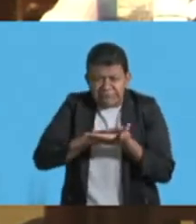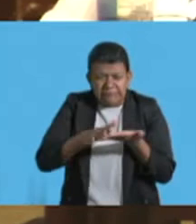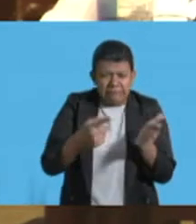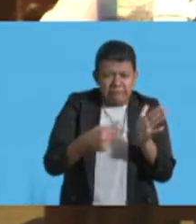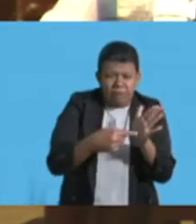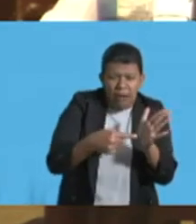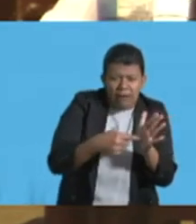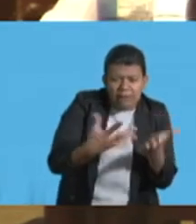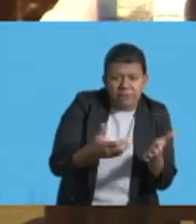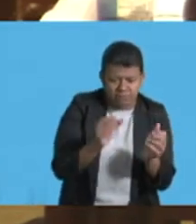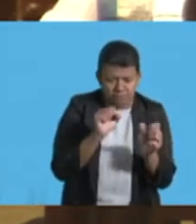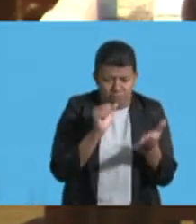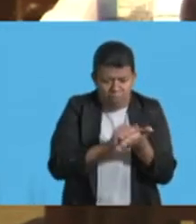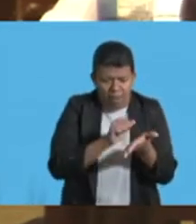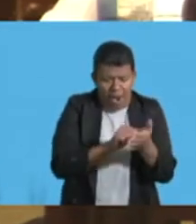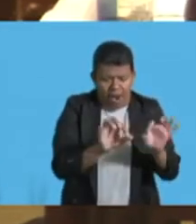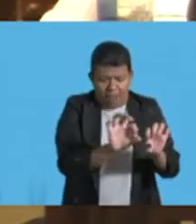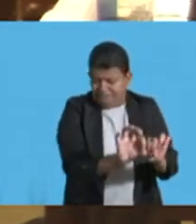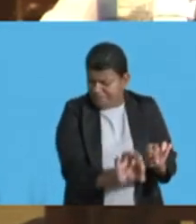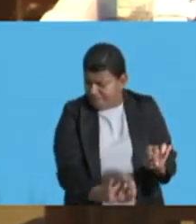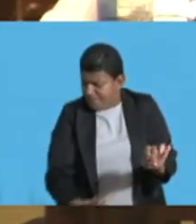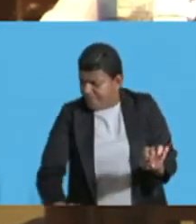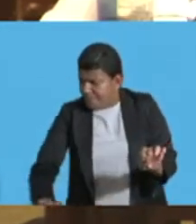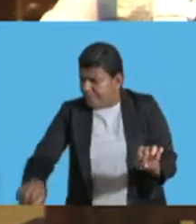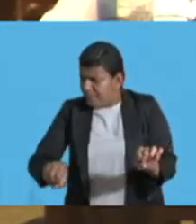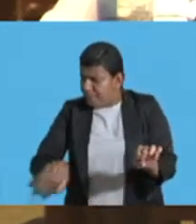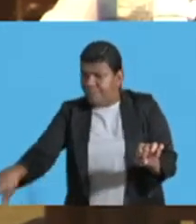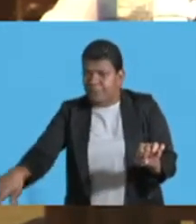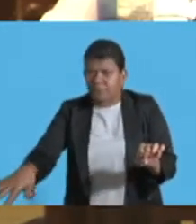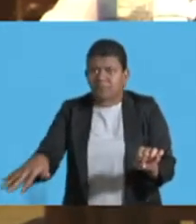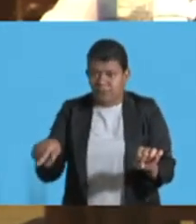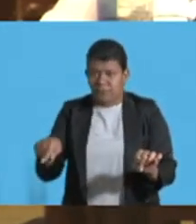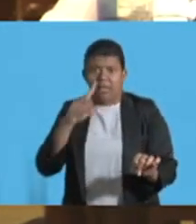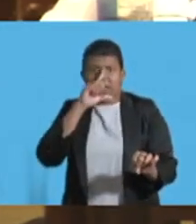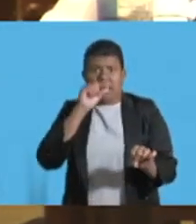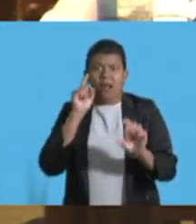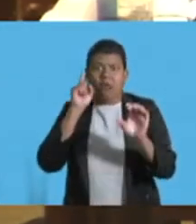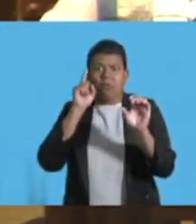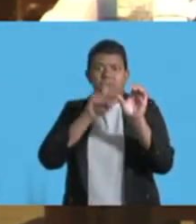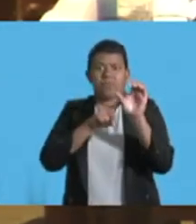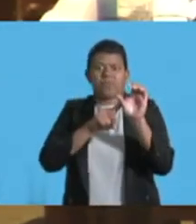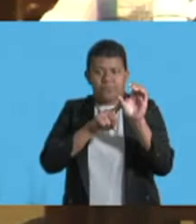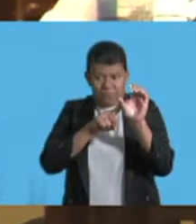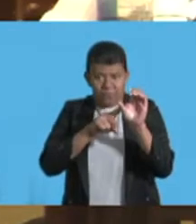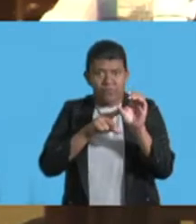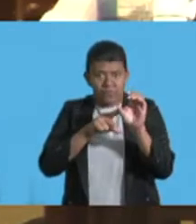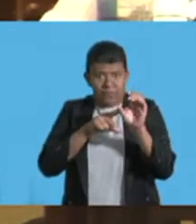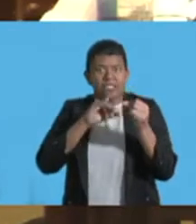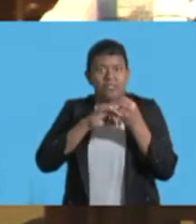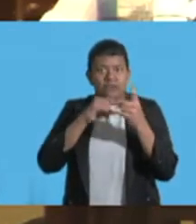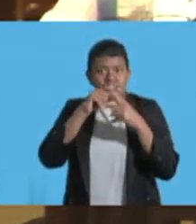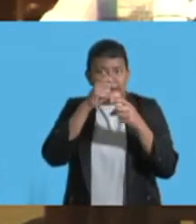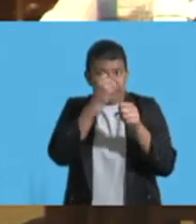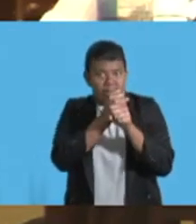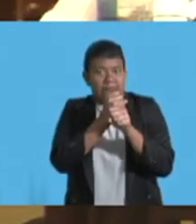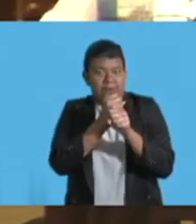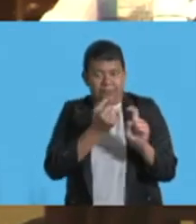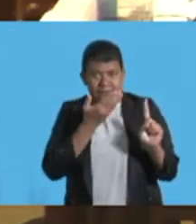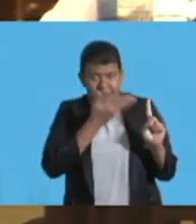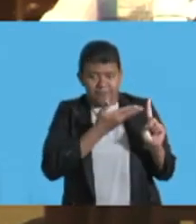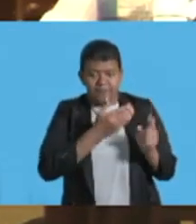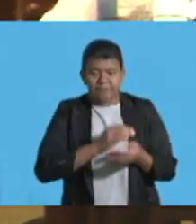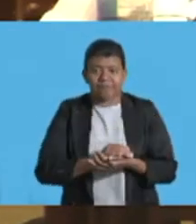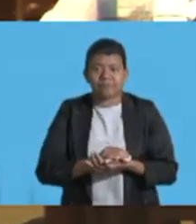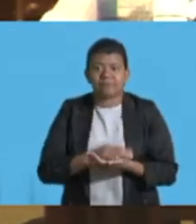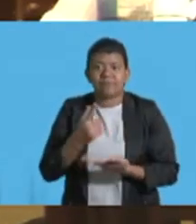Goal, including the 2013 Constitution. Madam Speaker, the Department of Water and Sewage